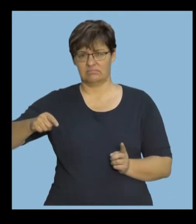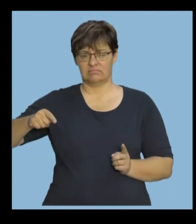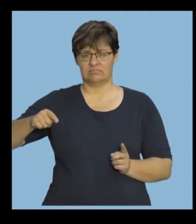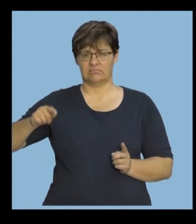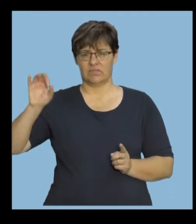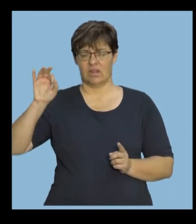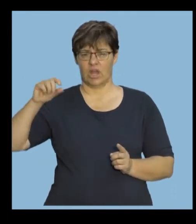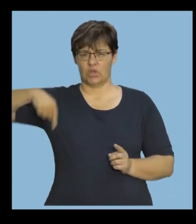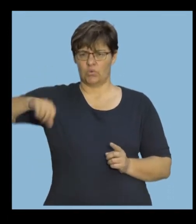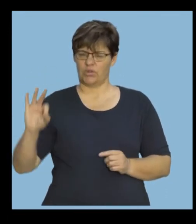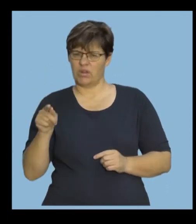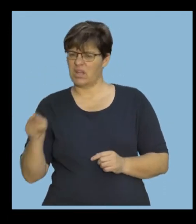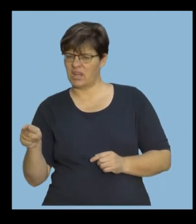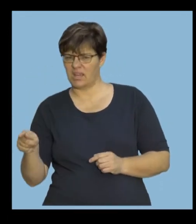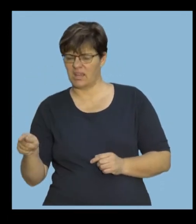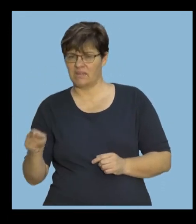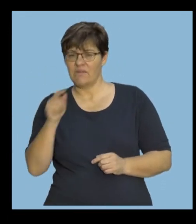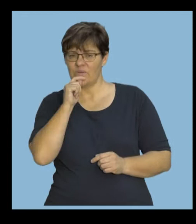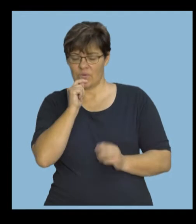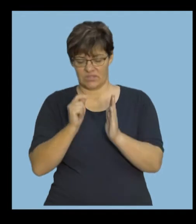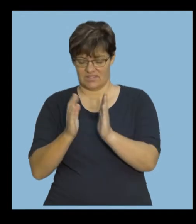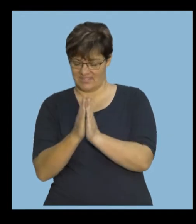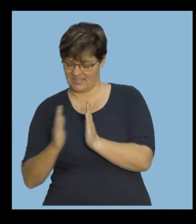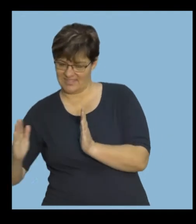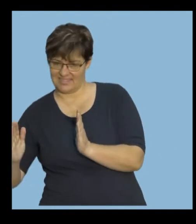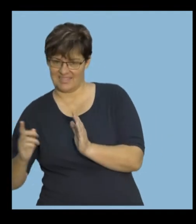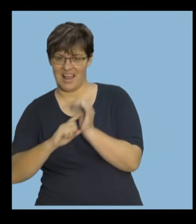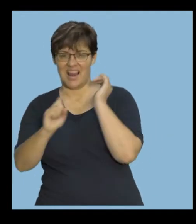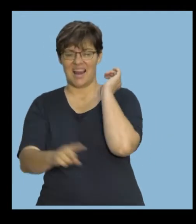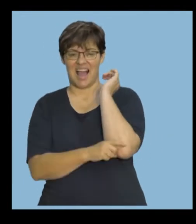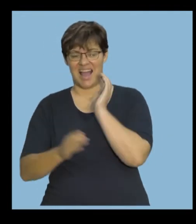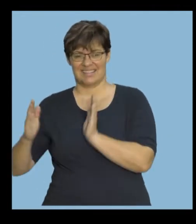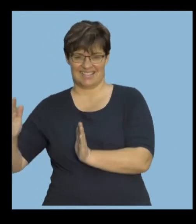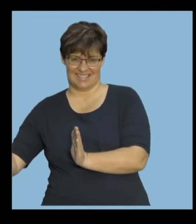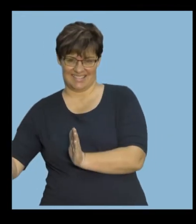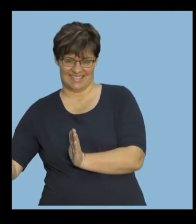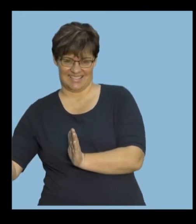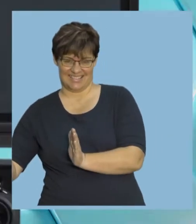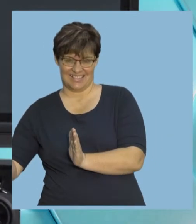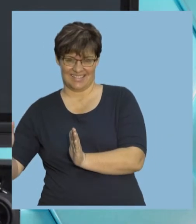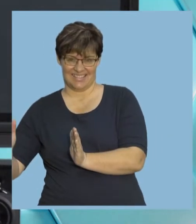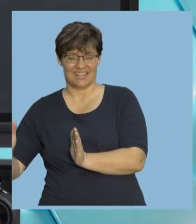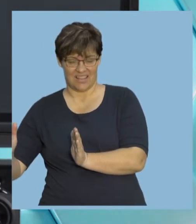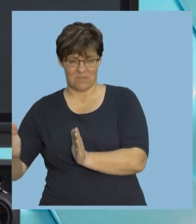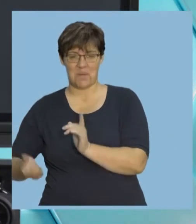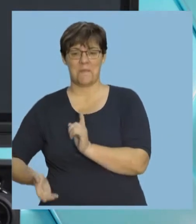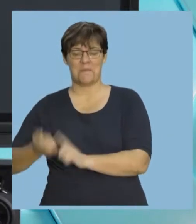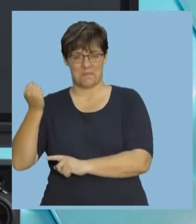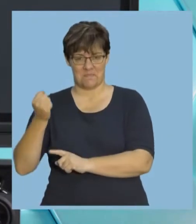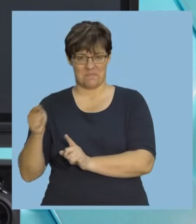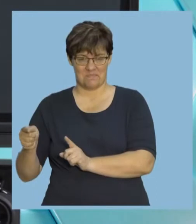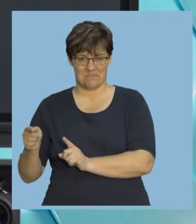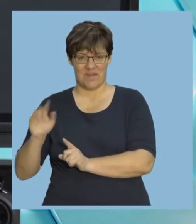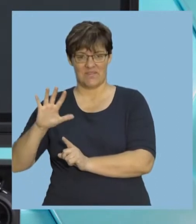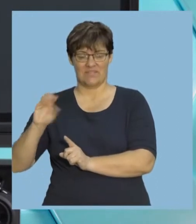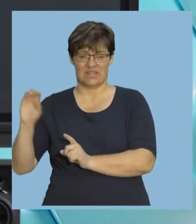What about the upper quartile? We have to use the last 50% of the data to find the median